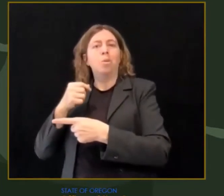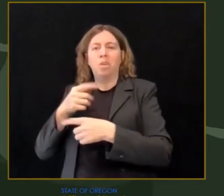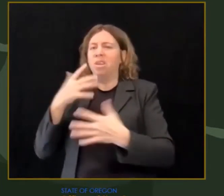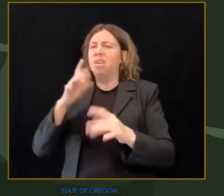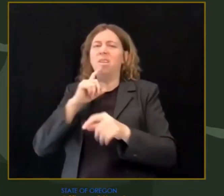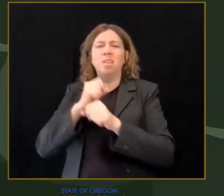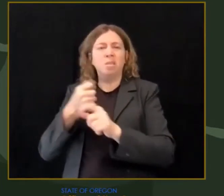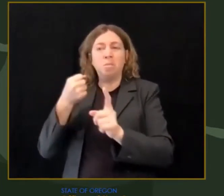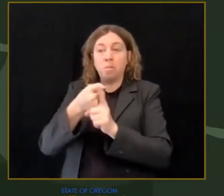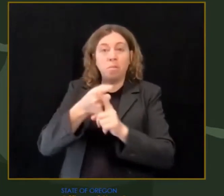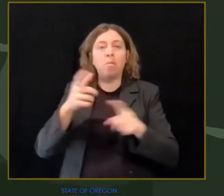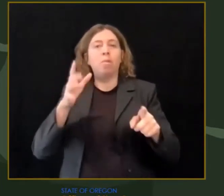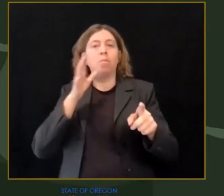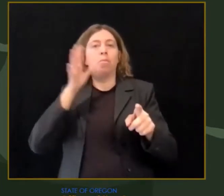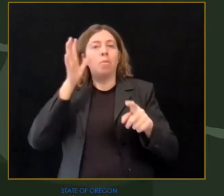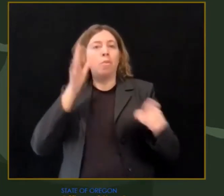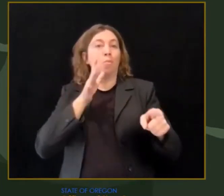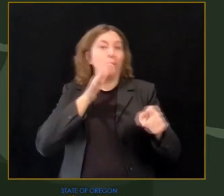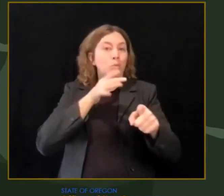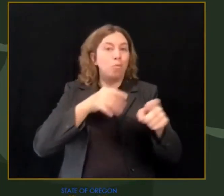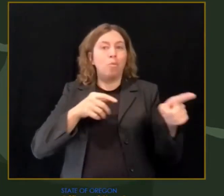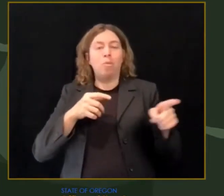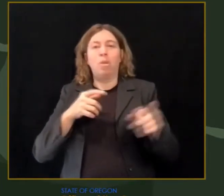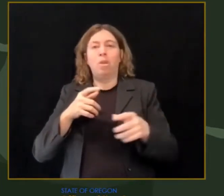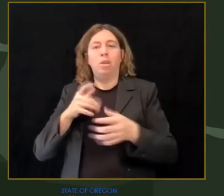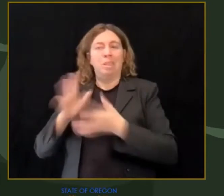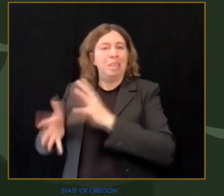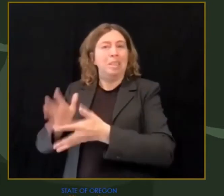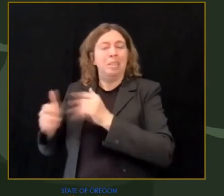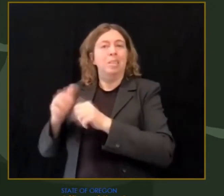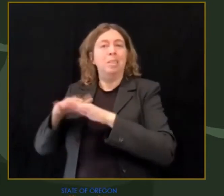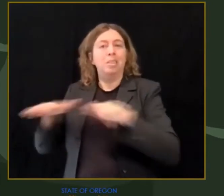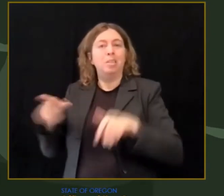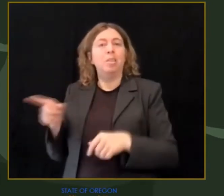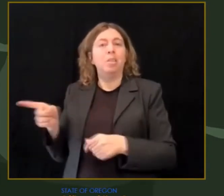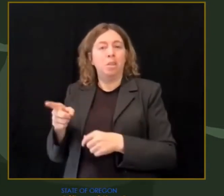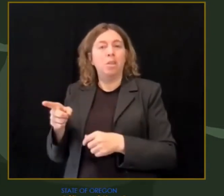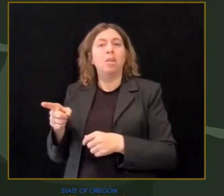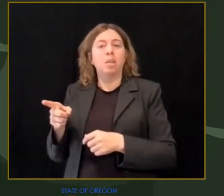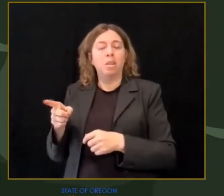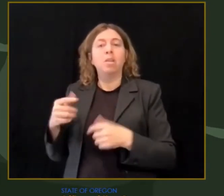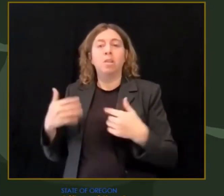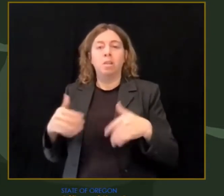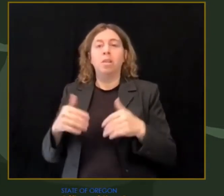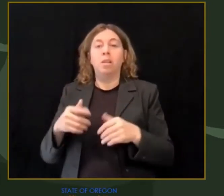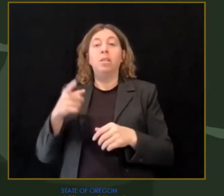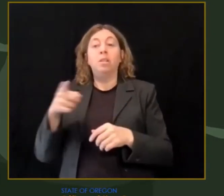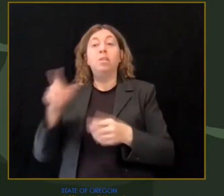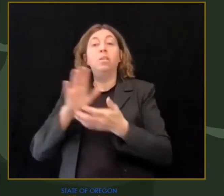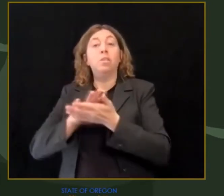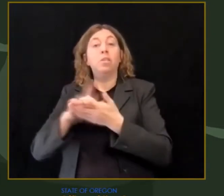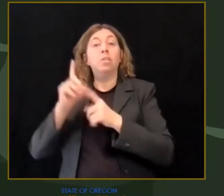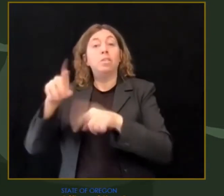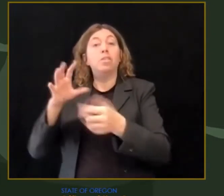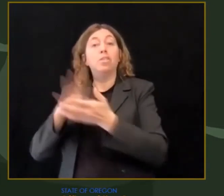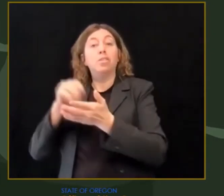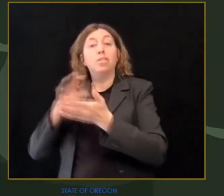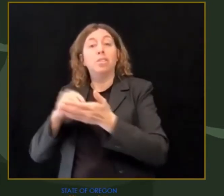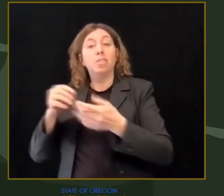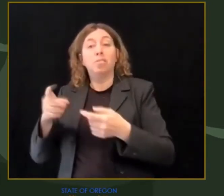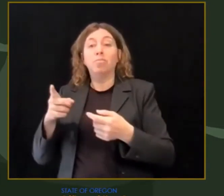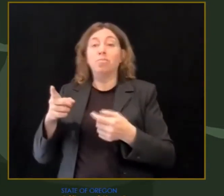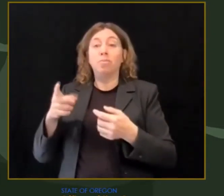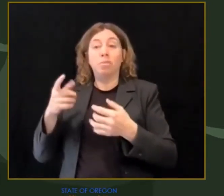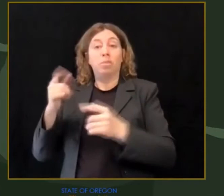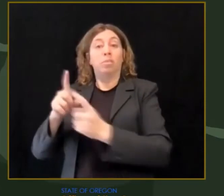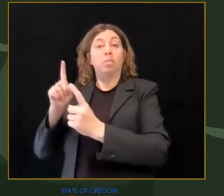that school is so much more than a place where kids go to learn. It provides social connection,